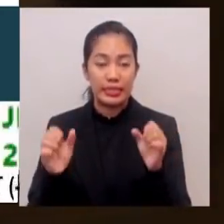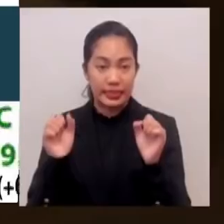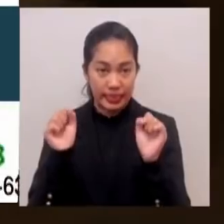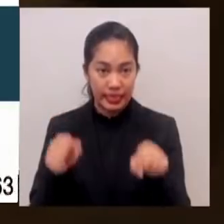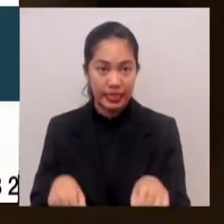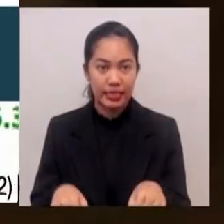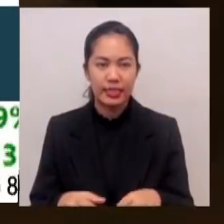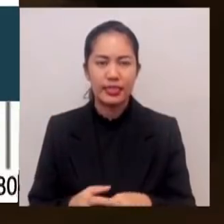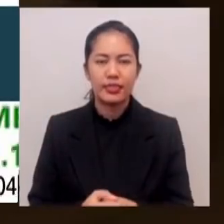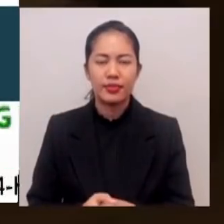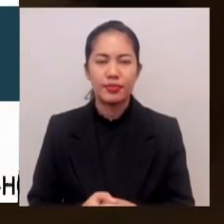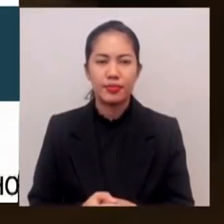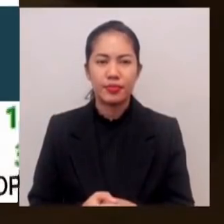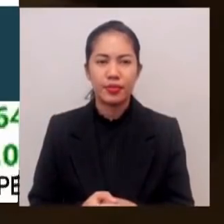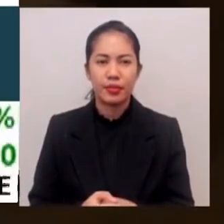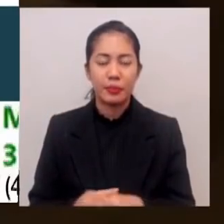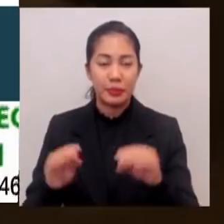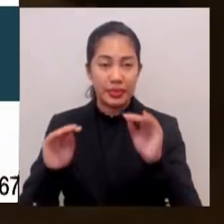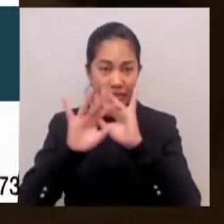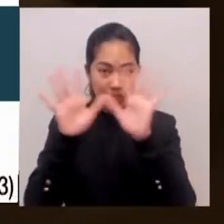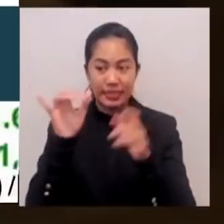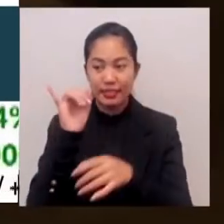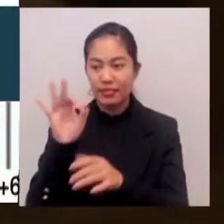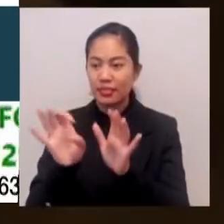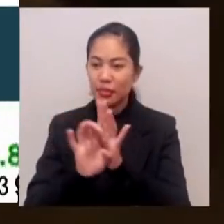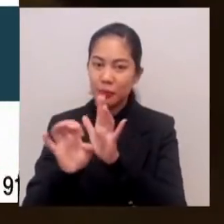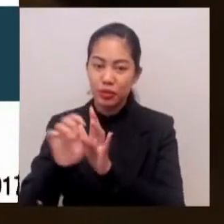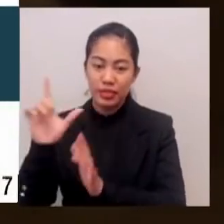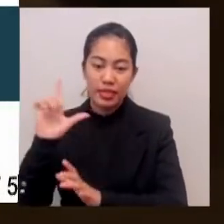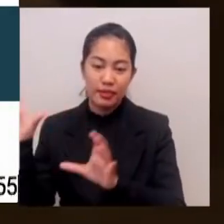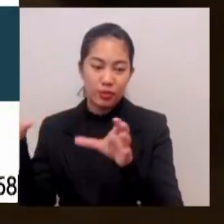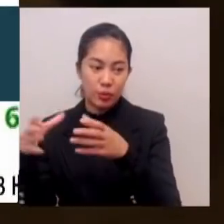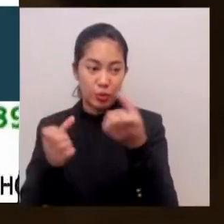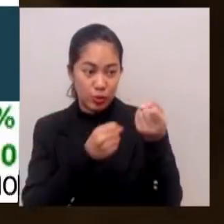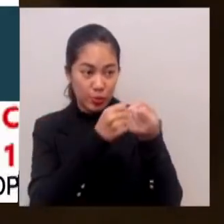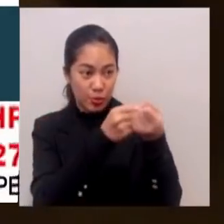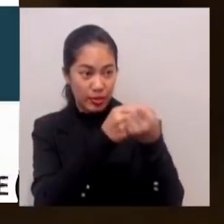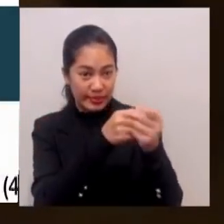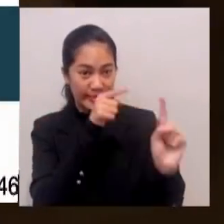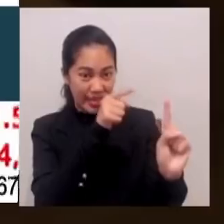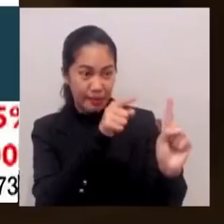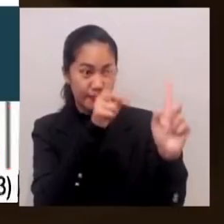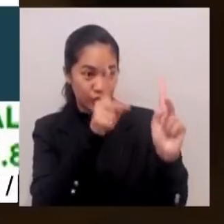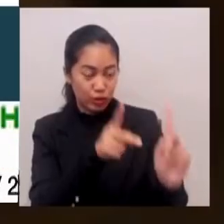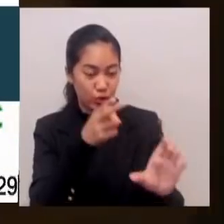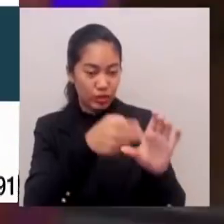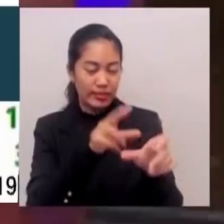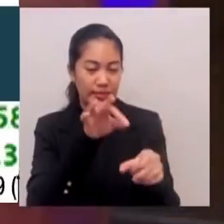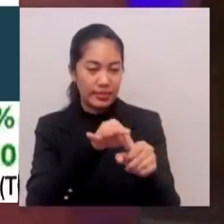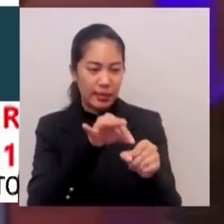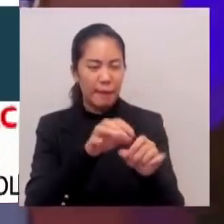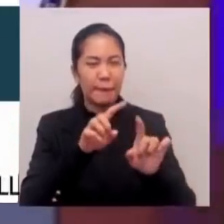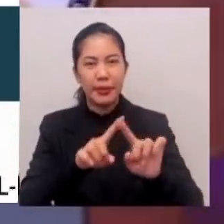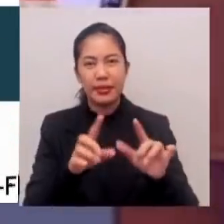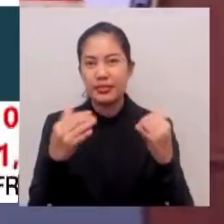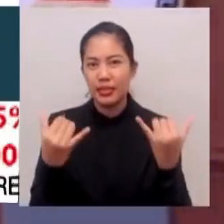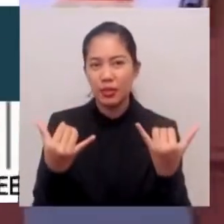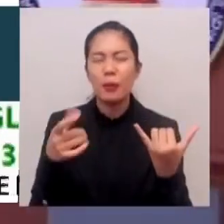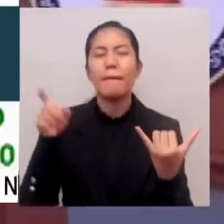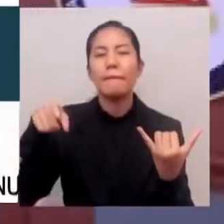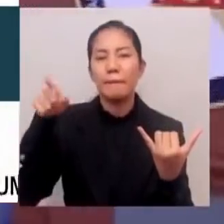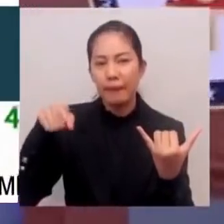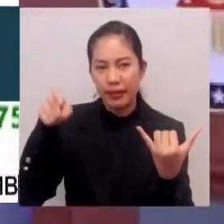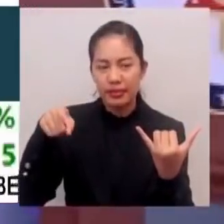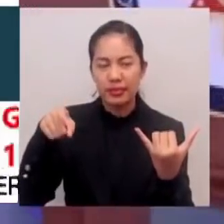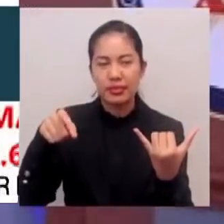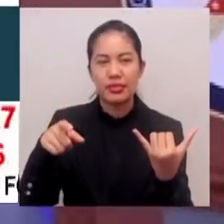they can very well declare not that they're supporting this particular candidate. But again, the way of politics is you have to find some kind of